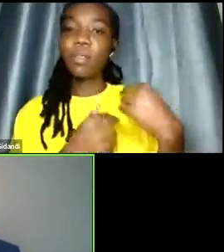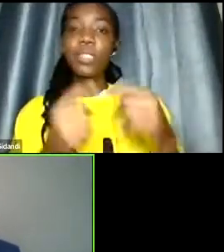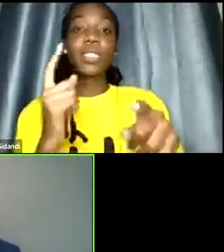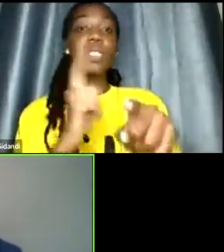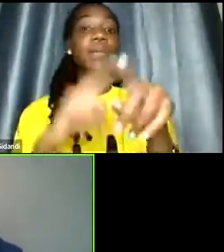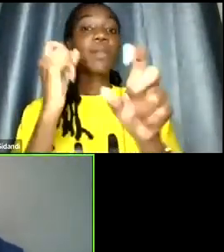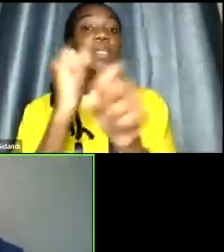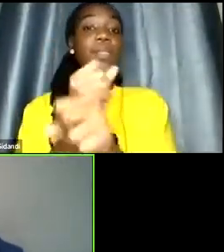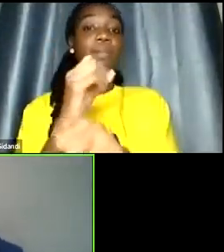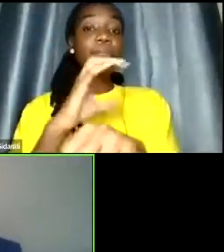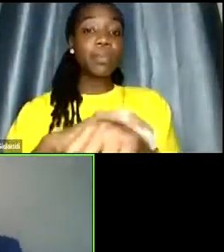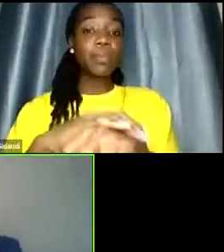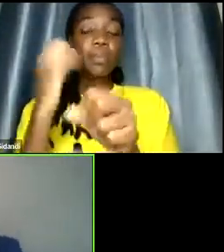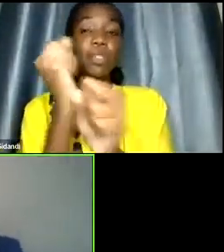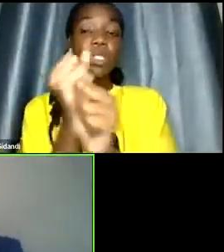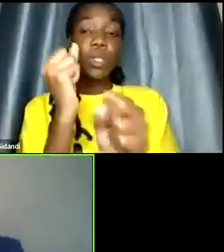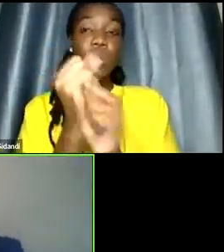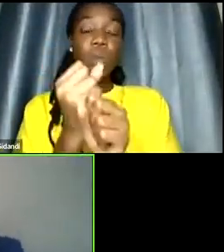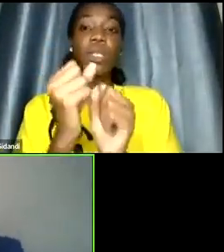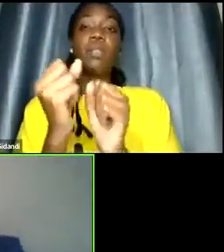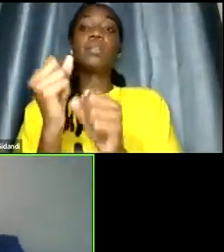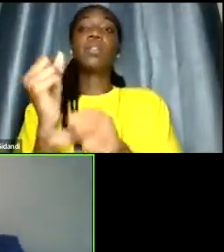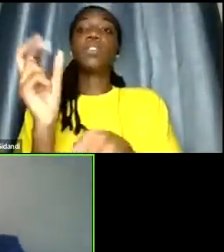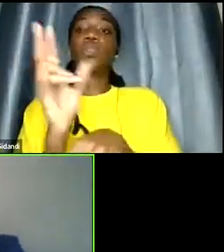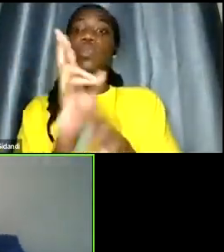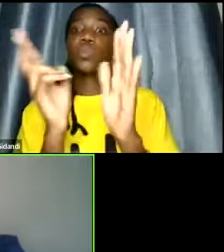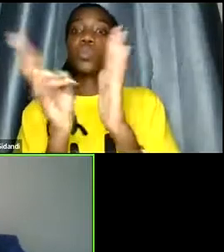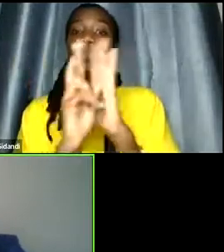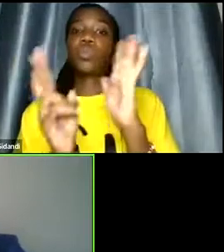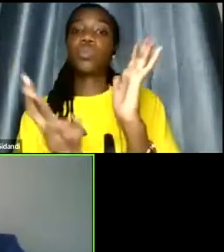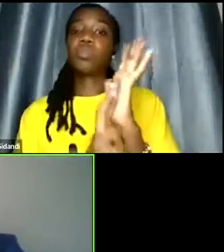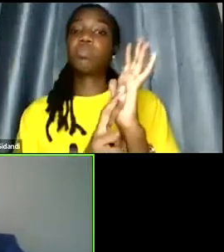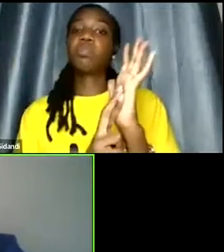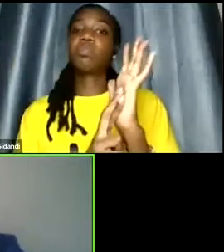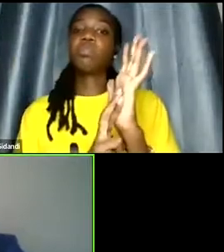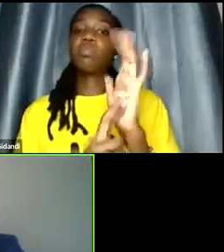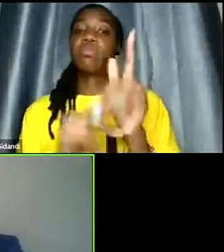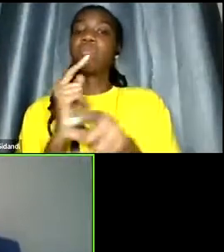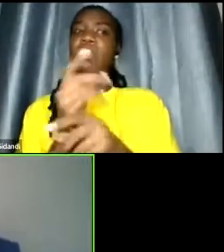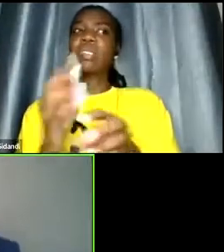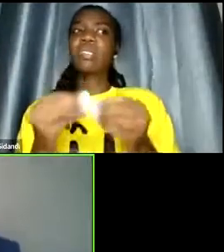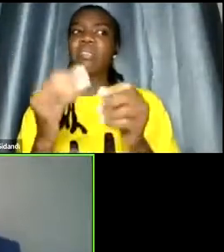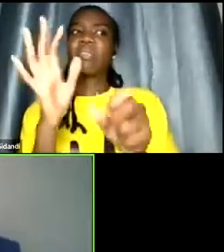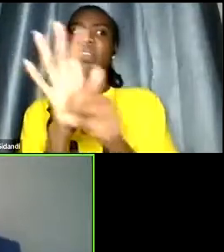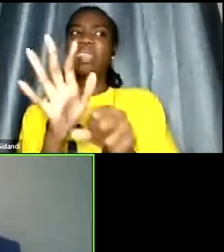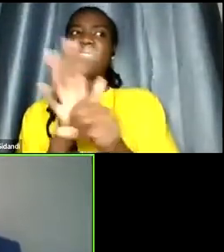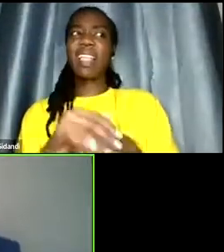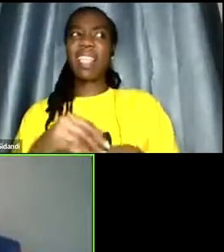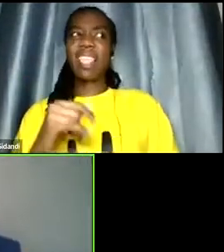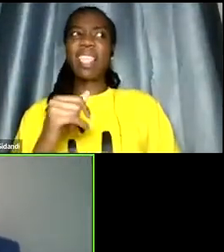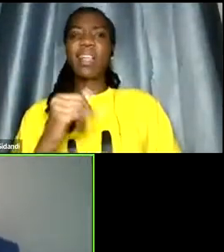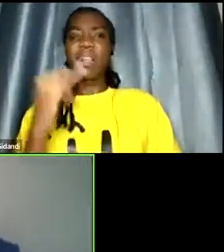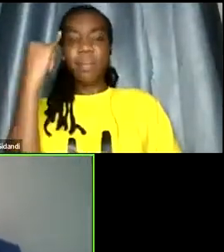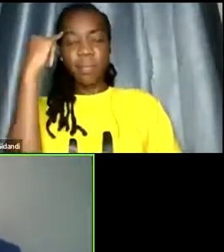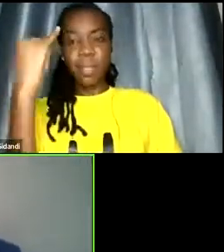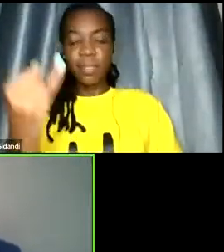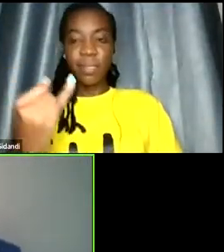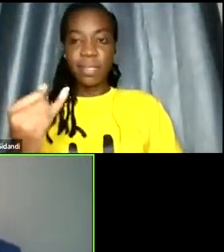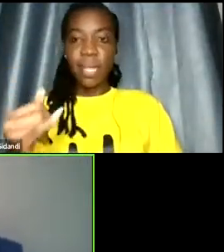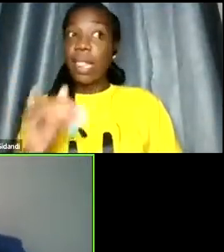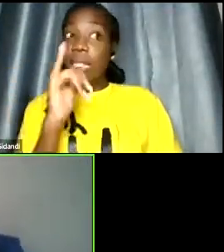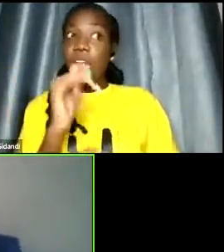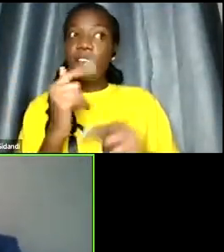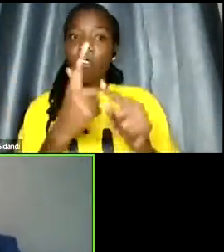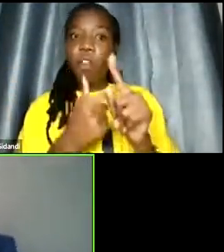because they knew this guy is covering for us a lot of flack and heat out there. And imagine, that was just from a month of